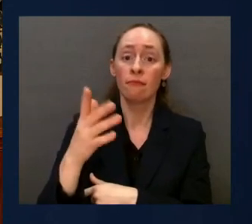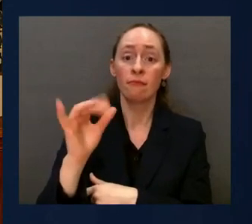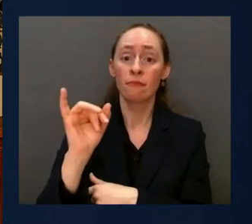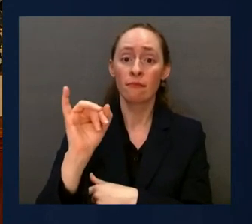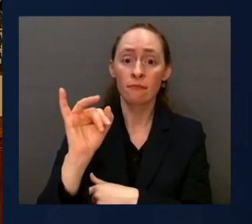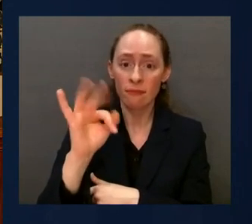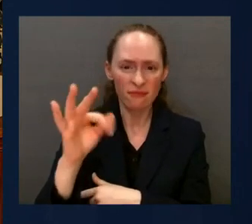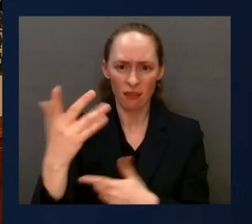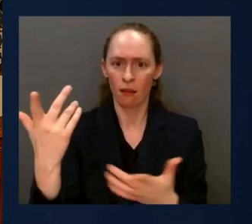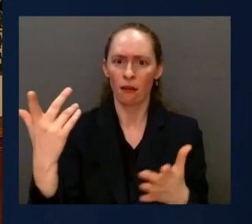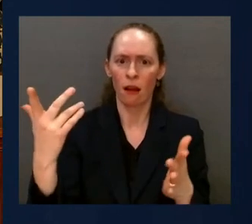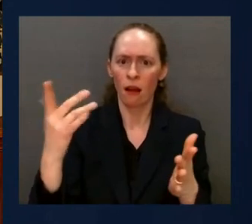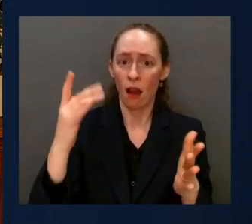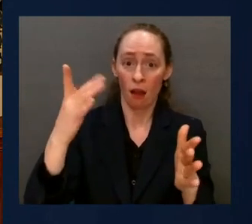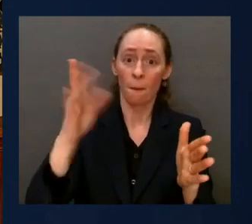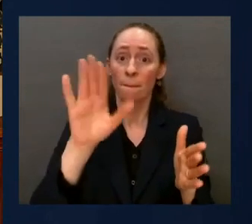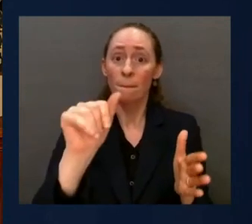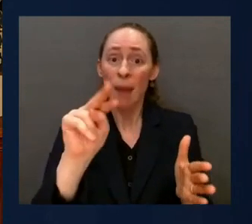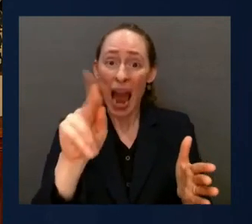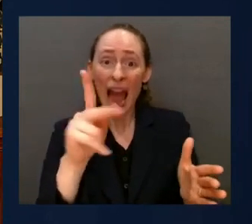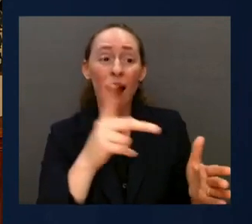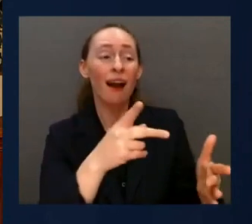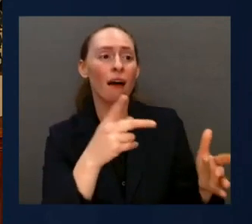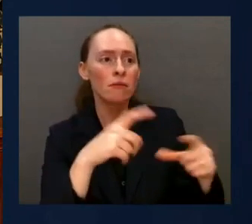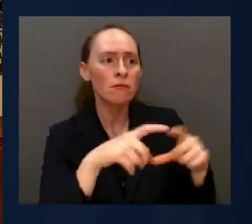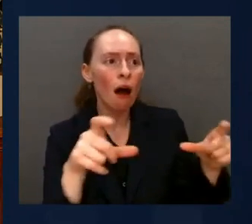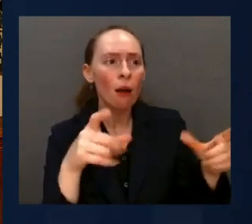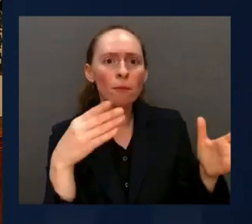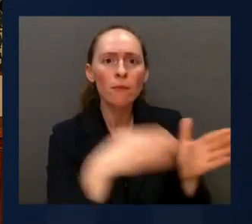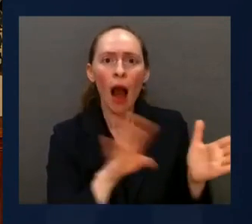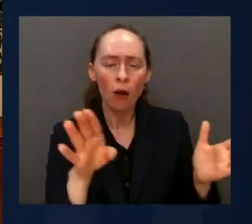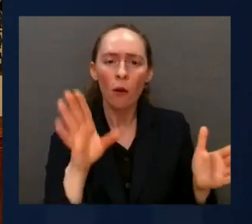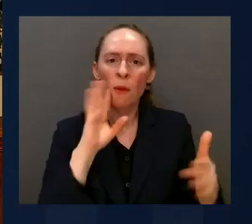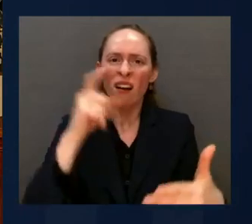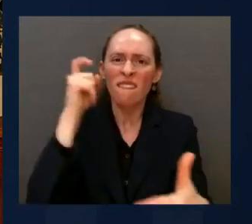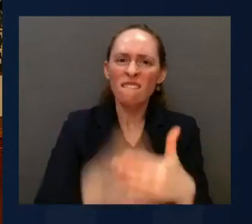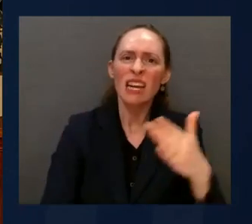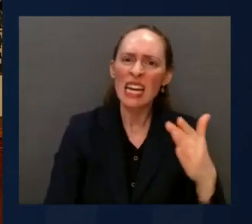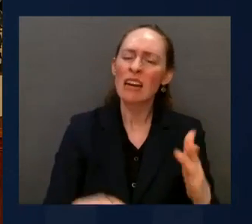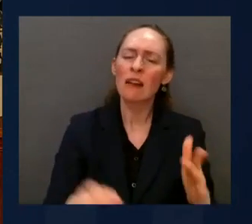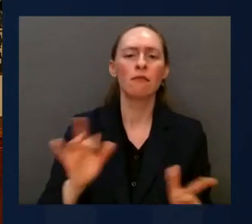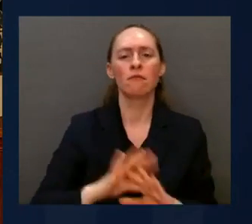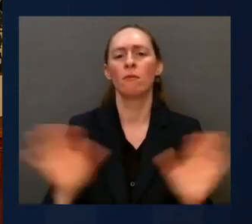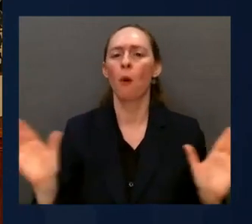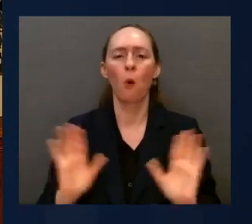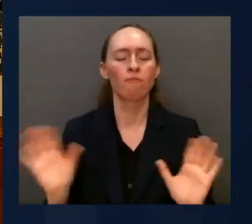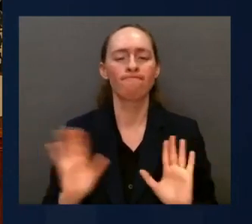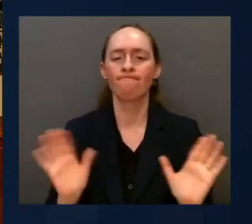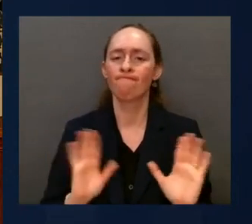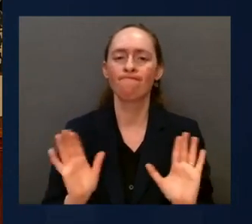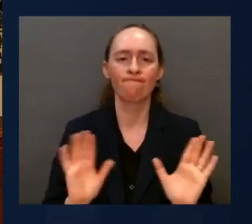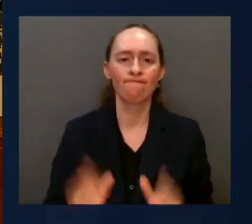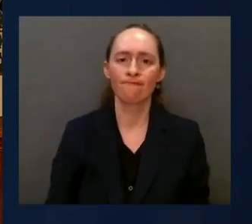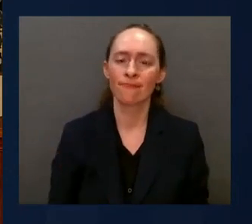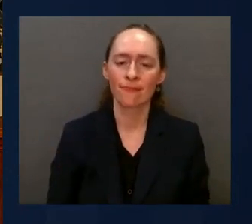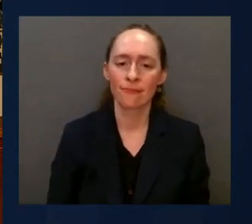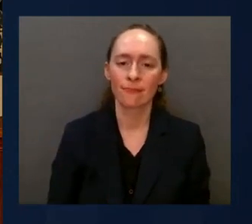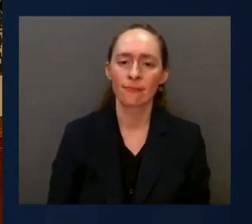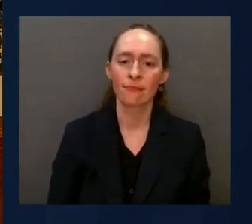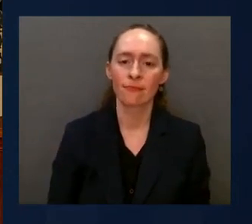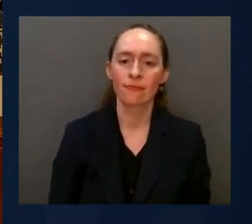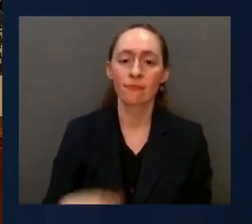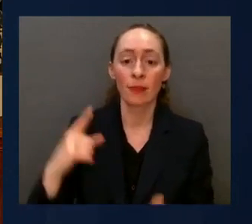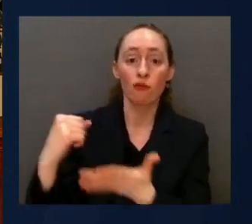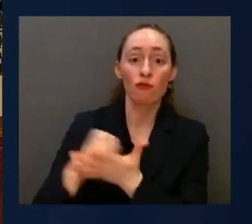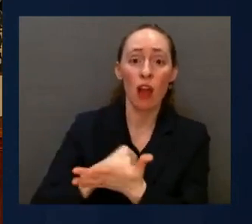year. We're cutting credit card late fees by 75%, from $30 to $8.